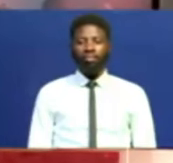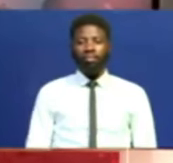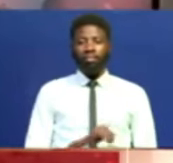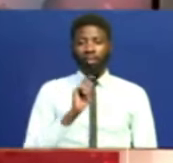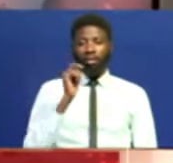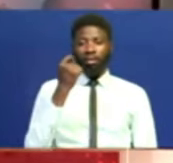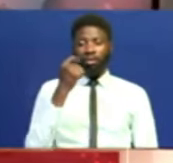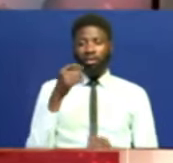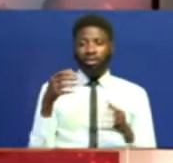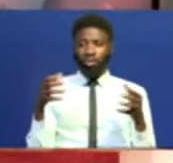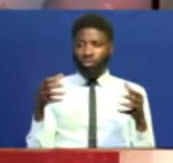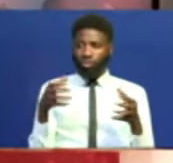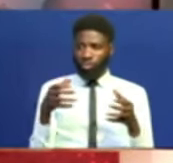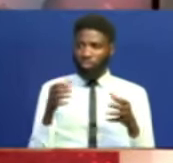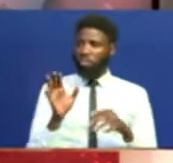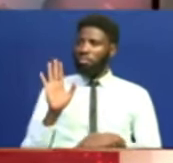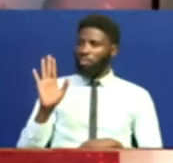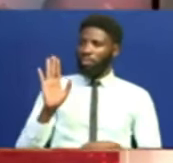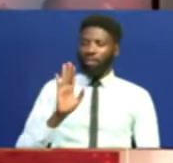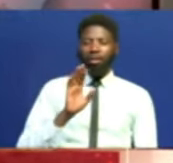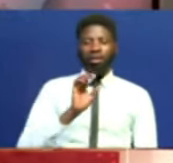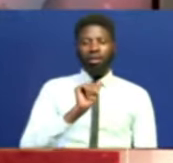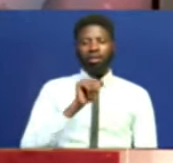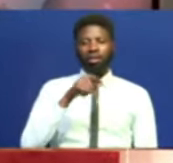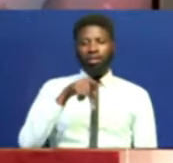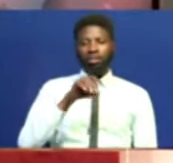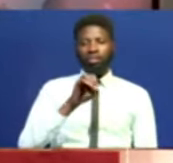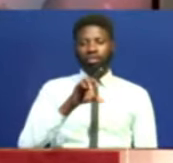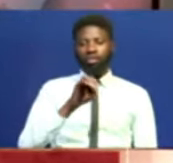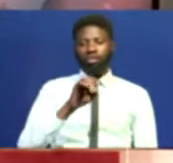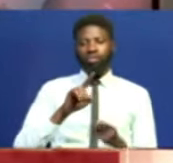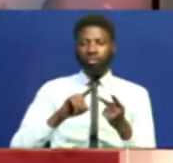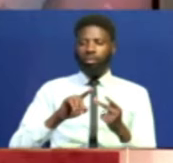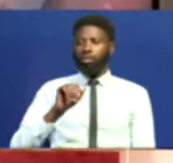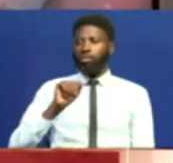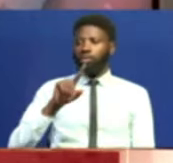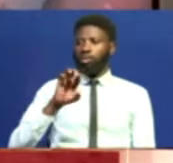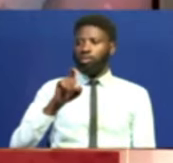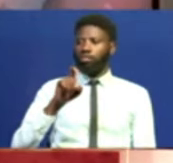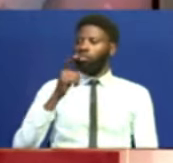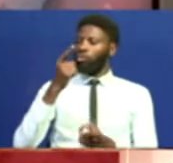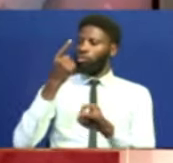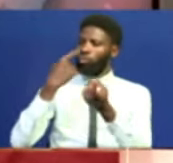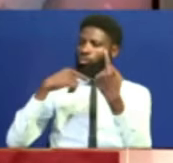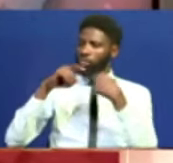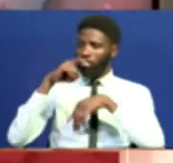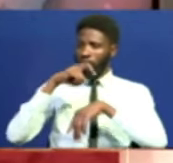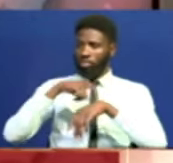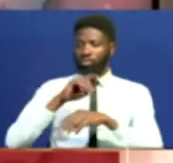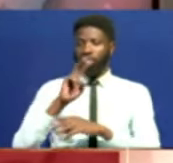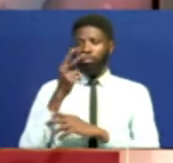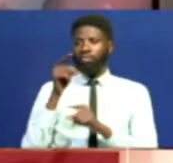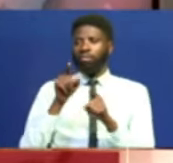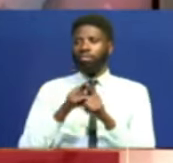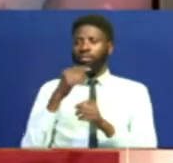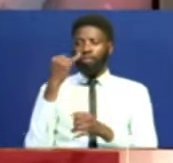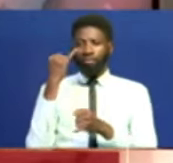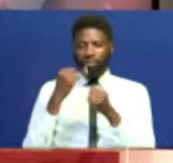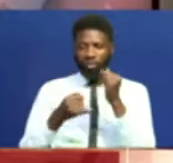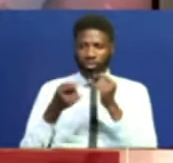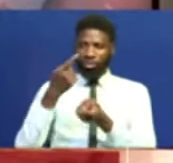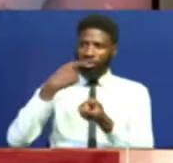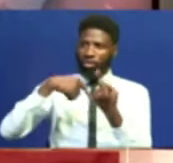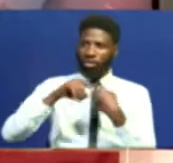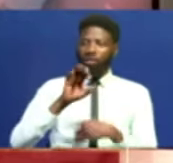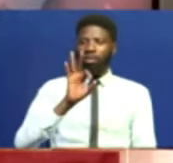Kenyan riders Apollo Mbuki and Alex Kandie took top overall positions as the second and final round of the FIM Africa